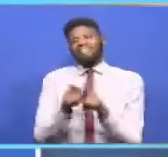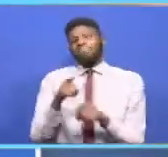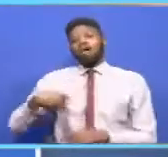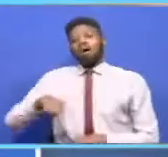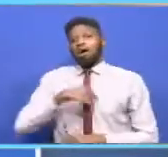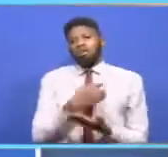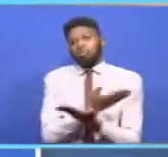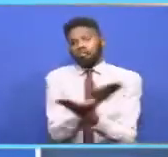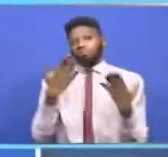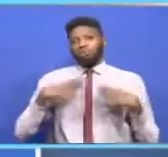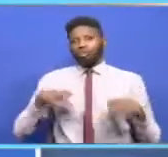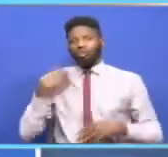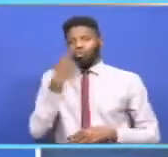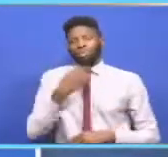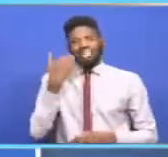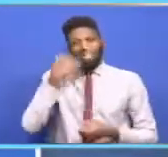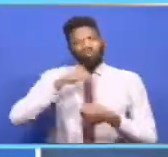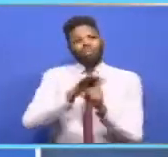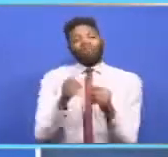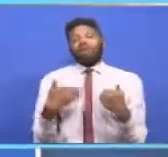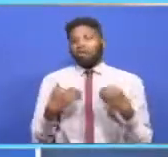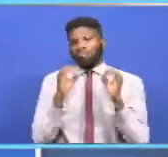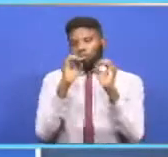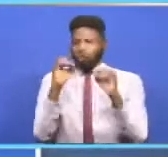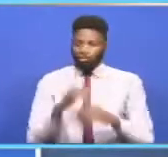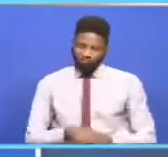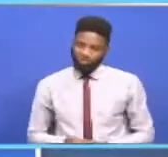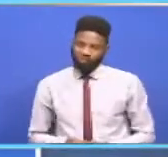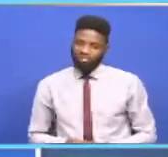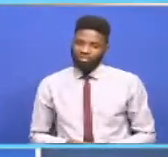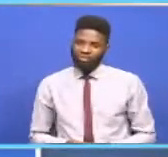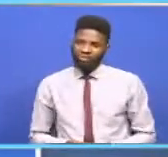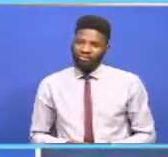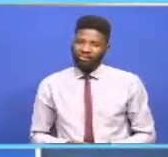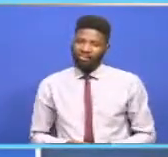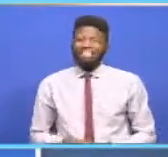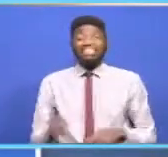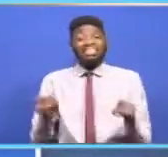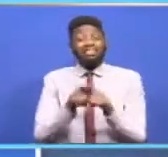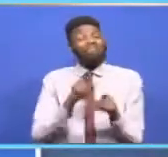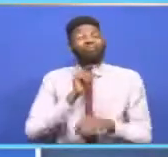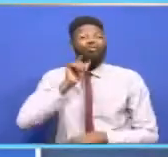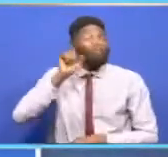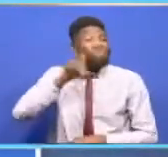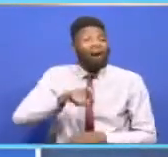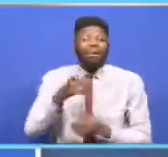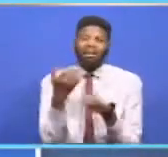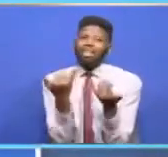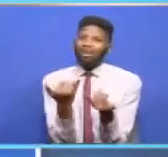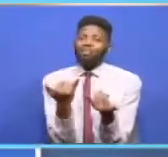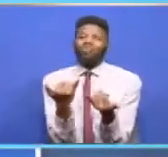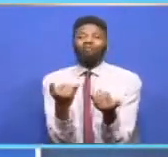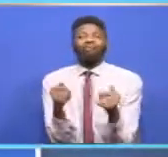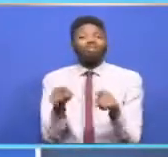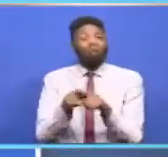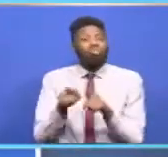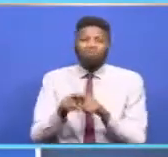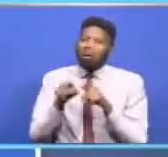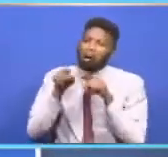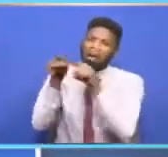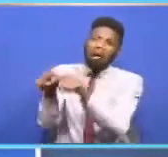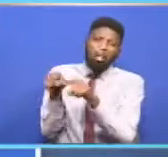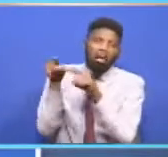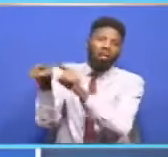normal in that sense. And there is no need to